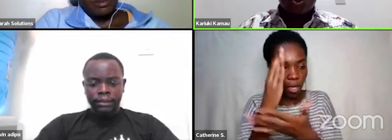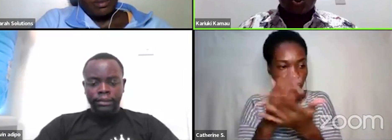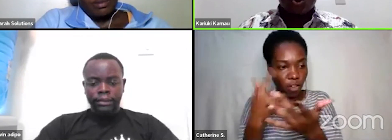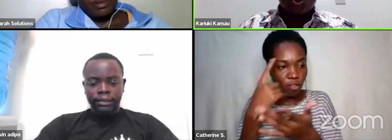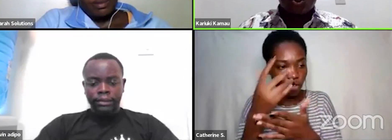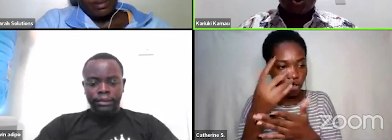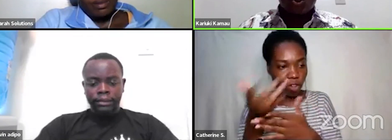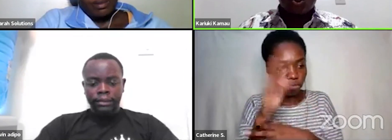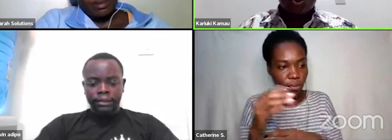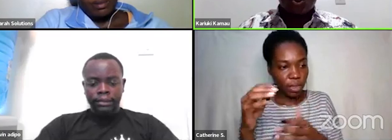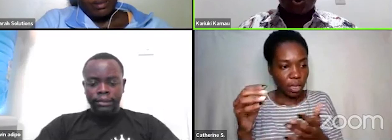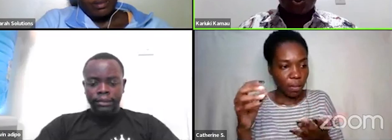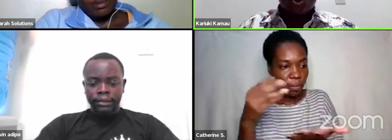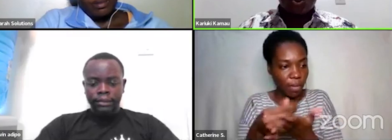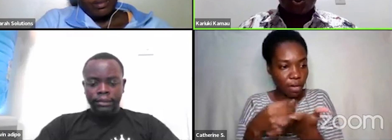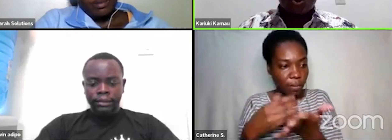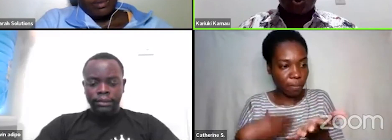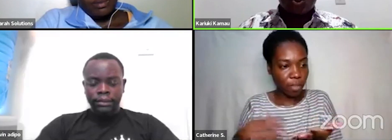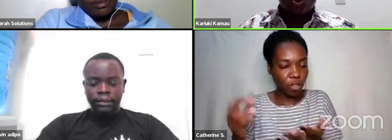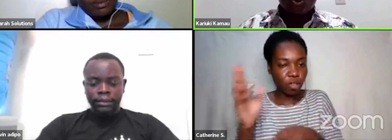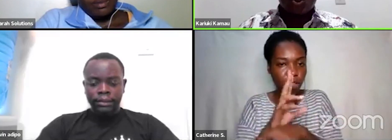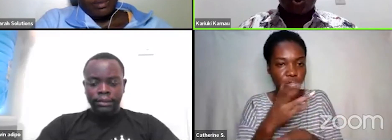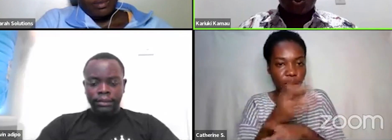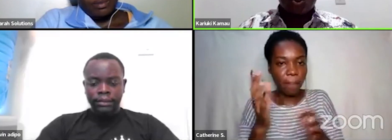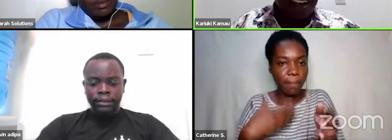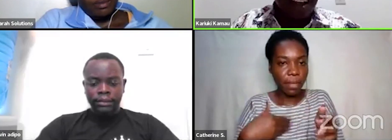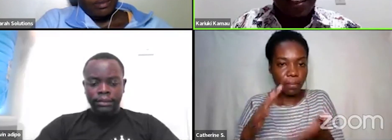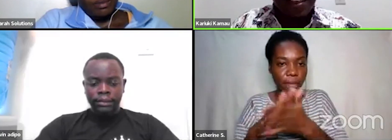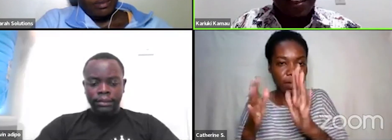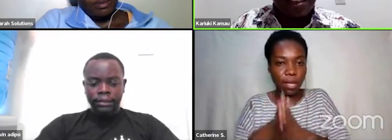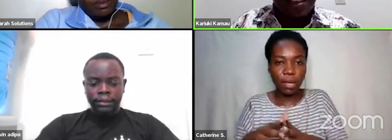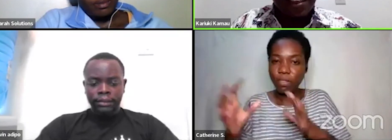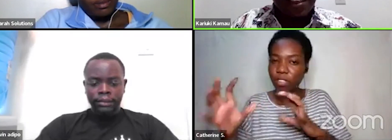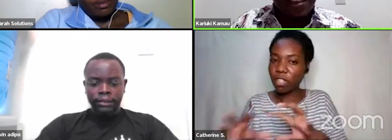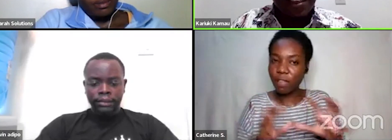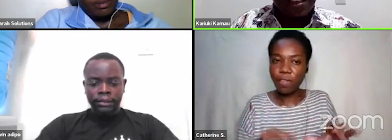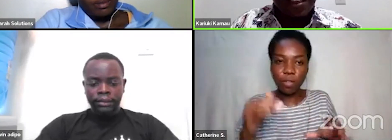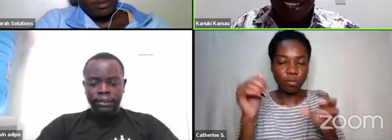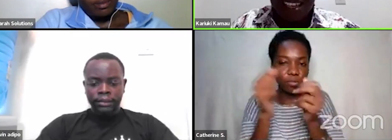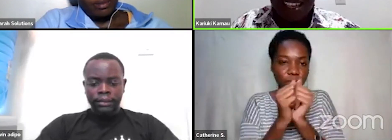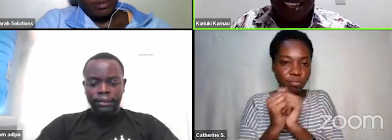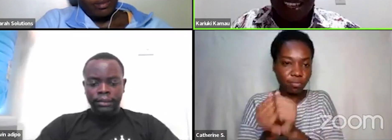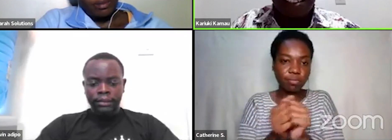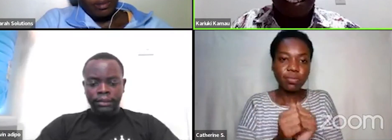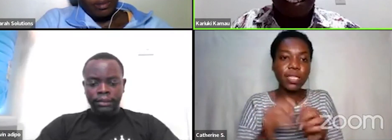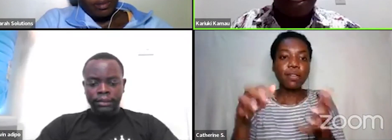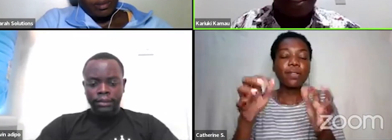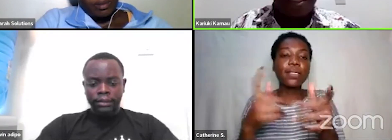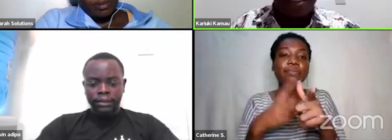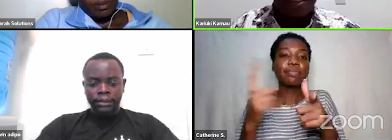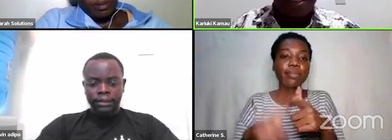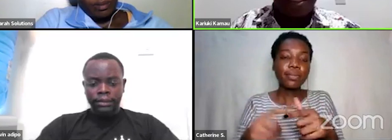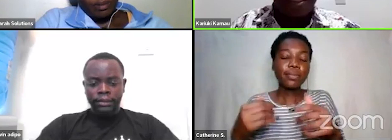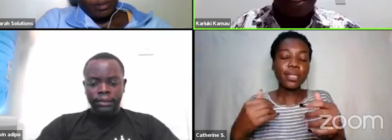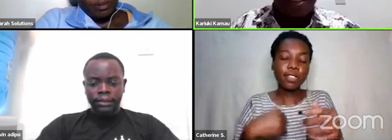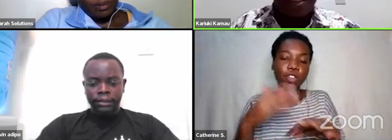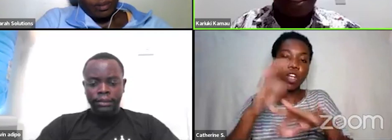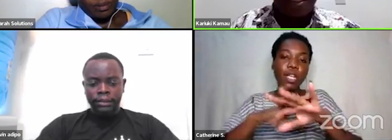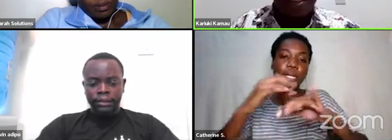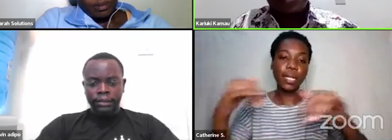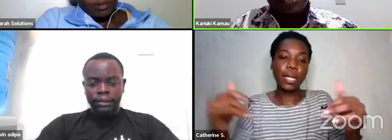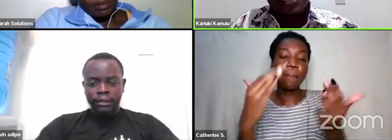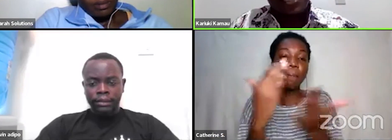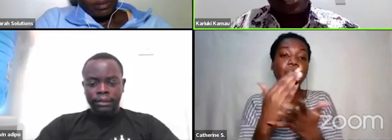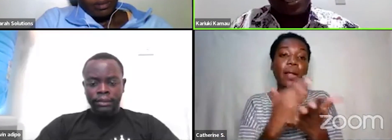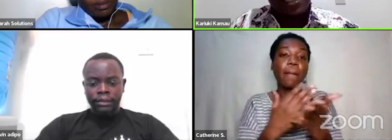capital that I invested there, I got so frustrated with the farming. And this is when I went to start doing the online programs. I realized